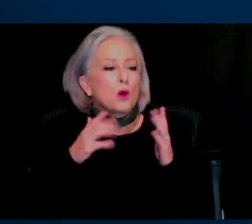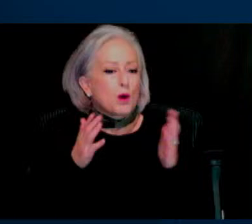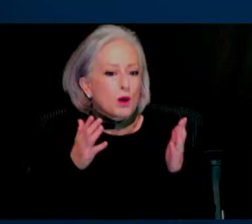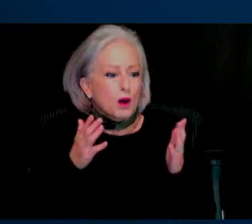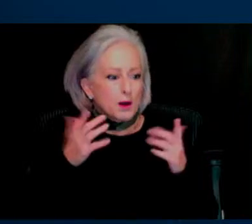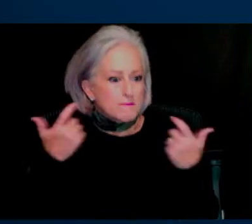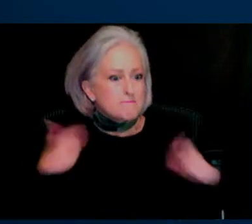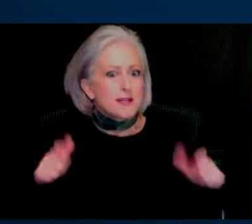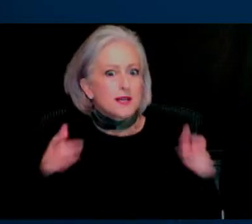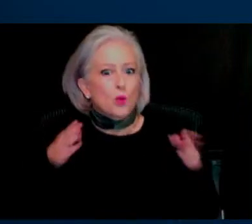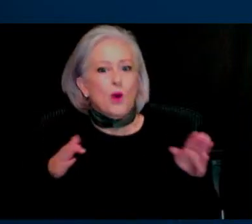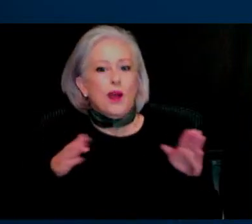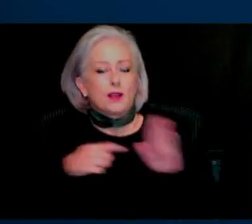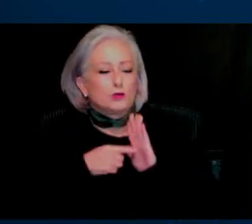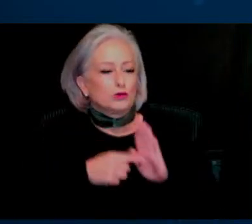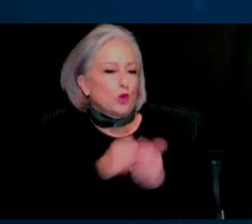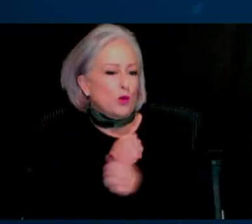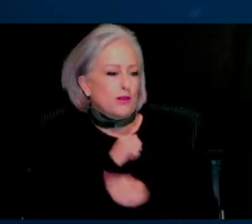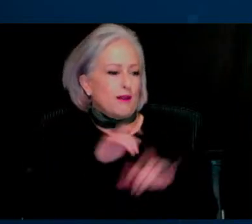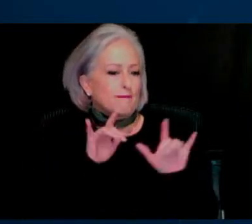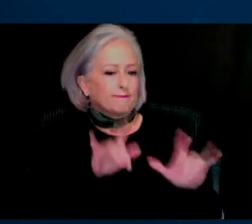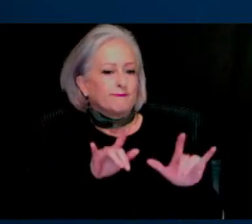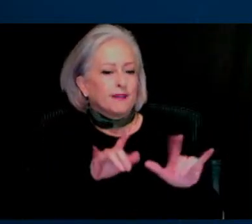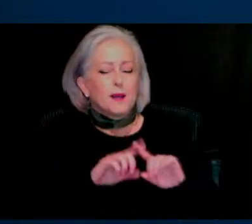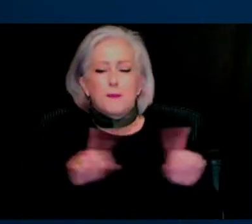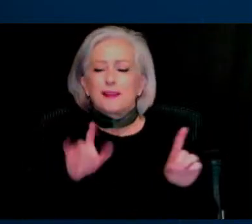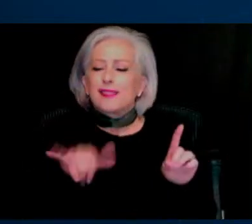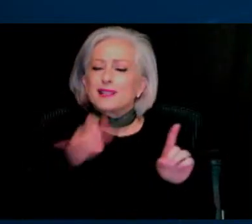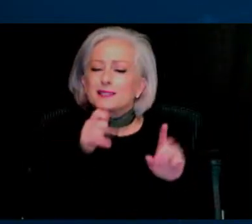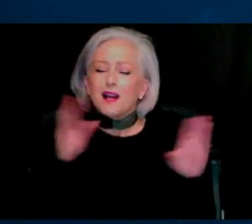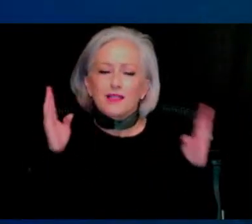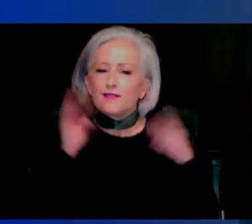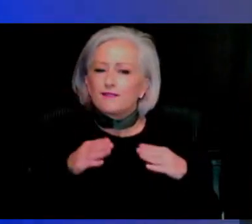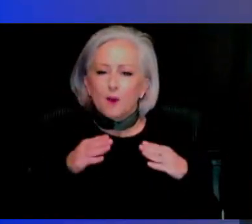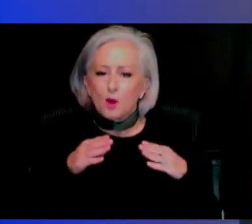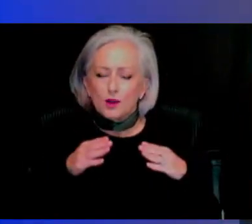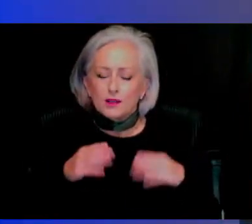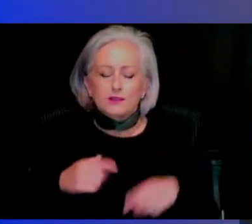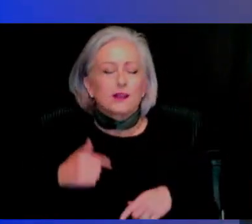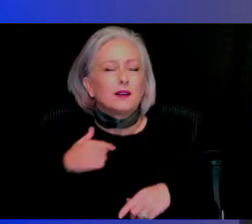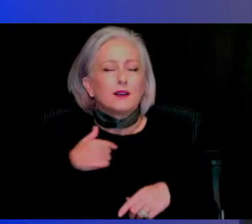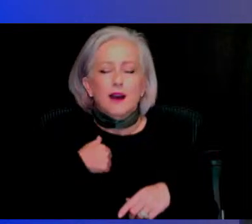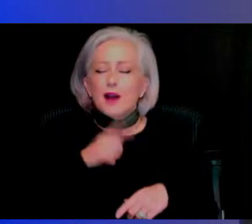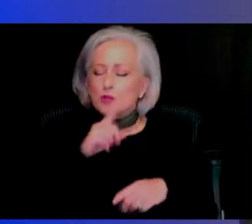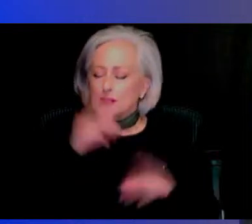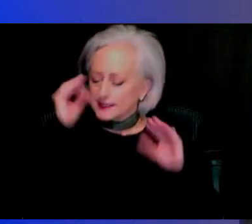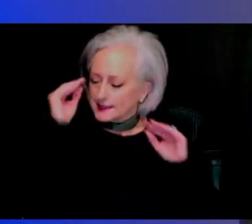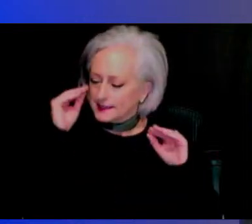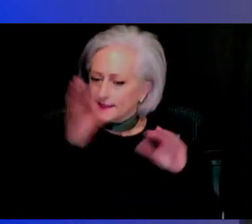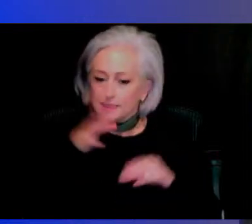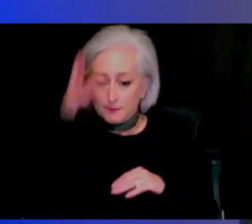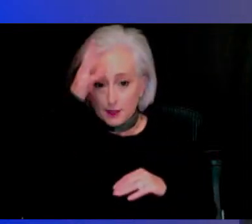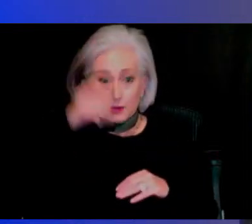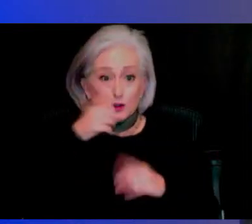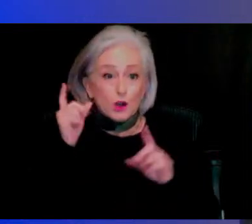It's okay, it's just that shouldn't be the focus. I'm a big fan and proponent, and I teach parents, don't go to the store and buy things for your kids. Let your kids